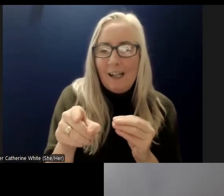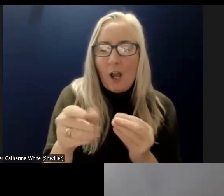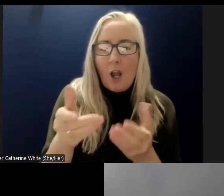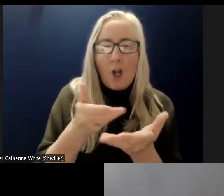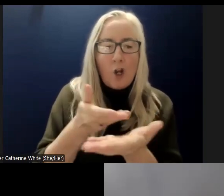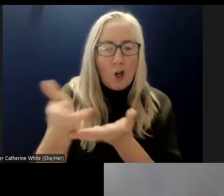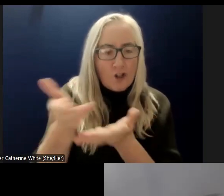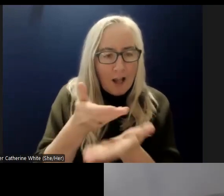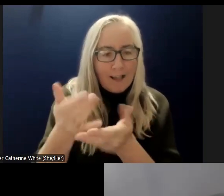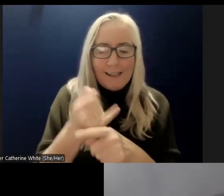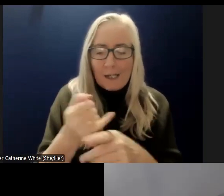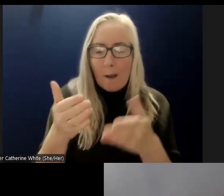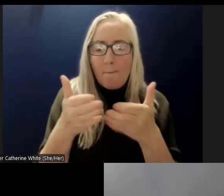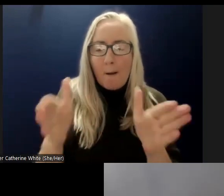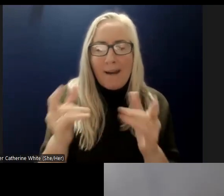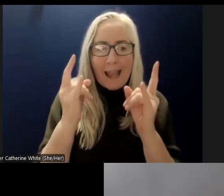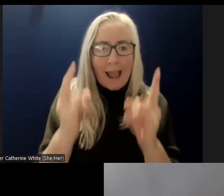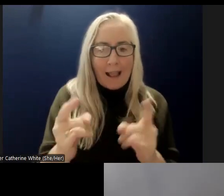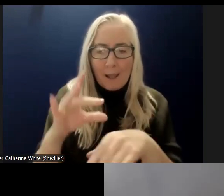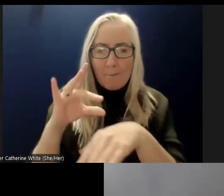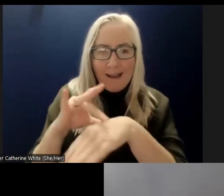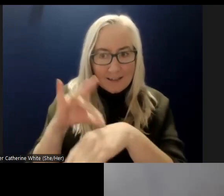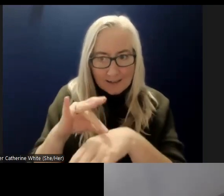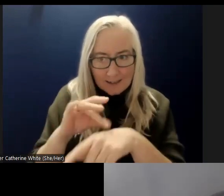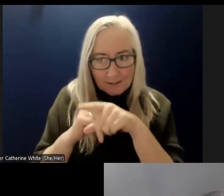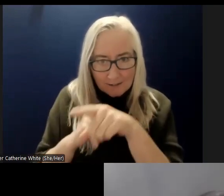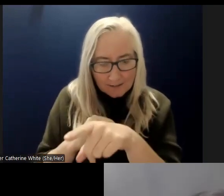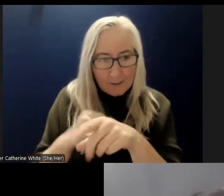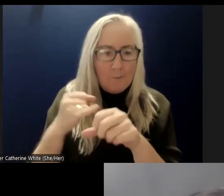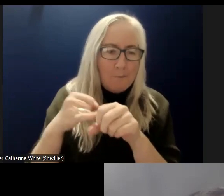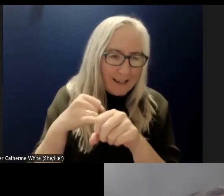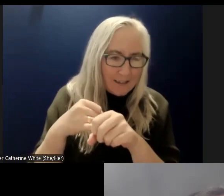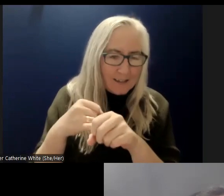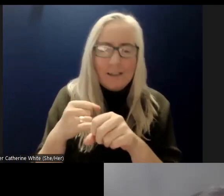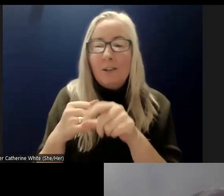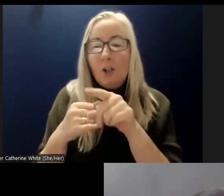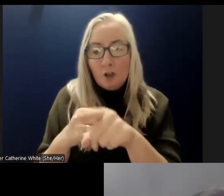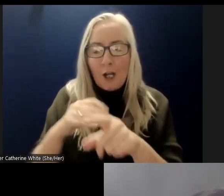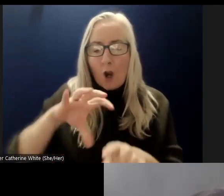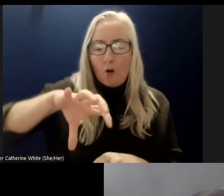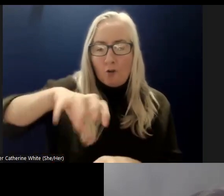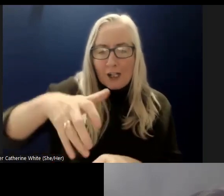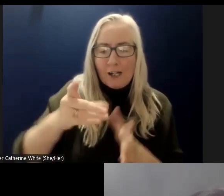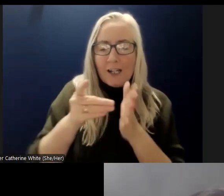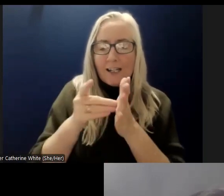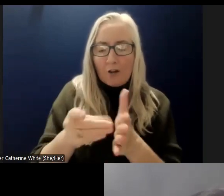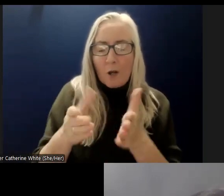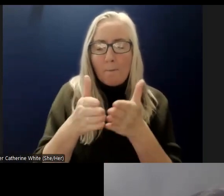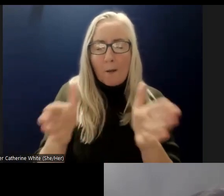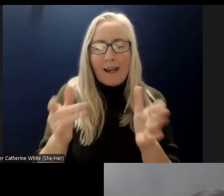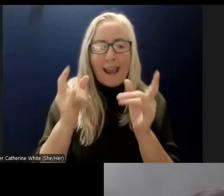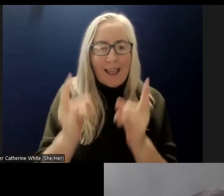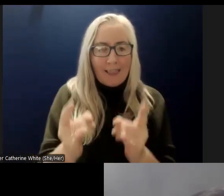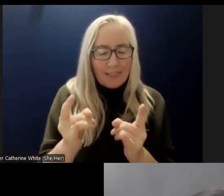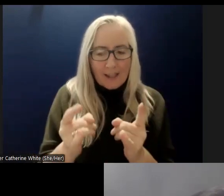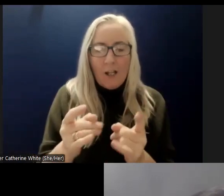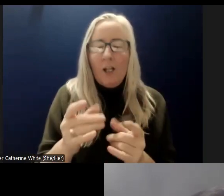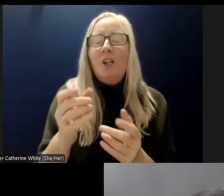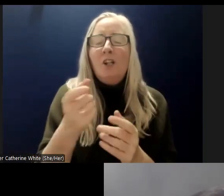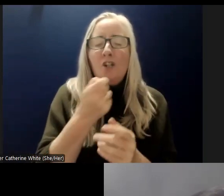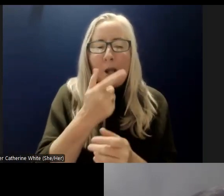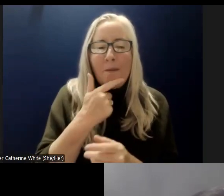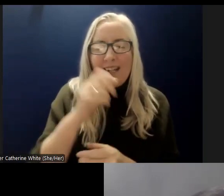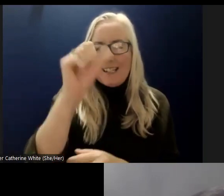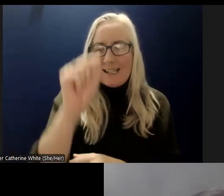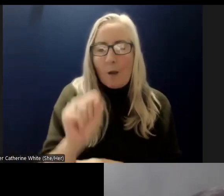consultant in public health medicine, and she's the Regional Director of Public Health in HSE Dublin and South East, as I